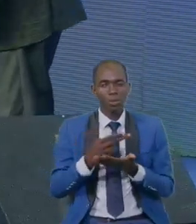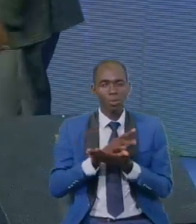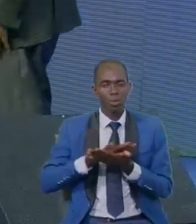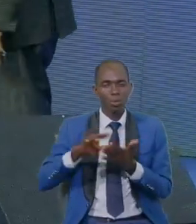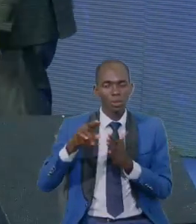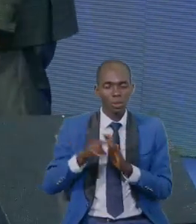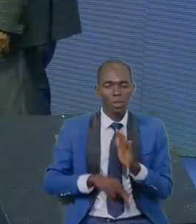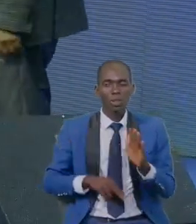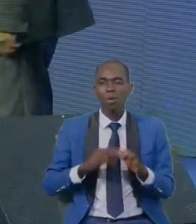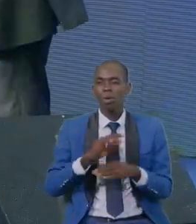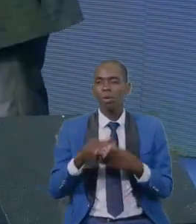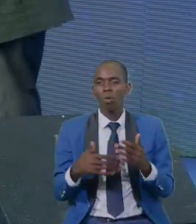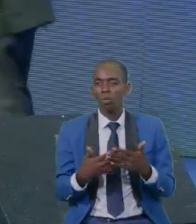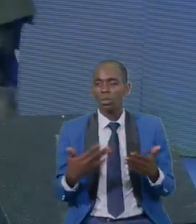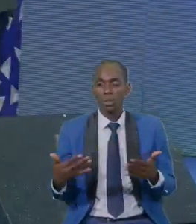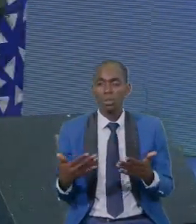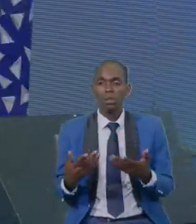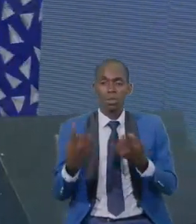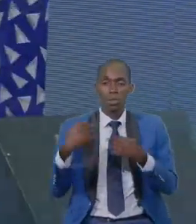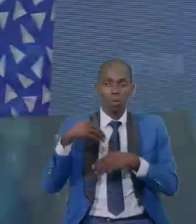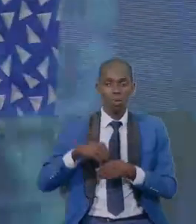in and it continues.